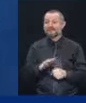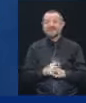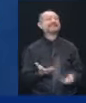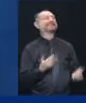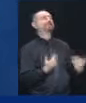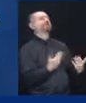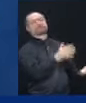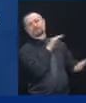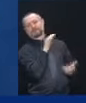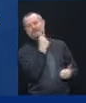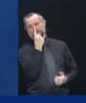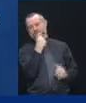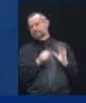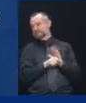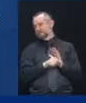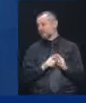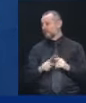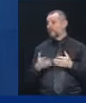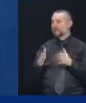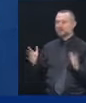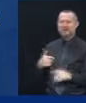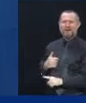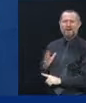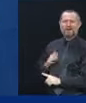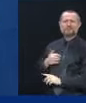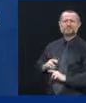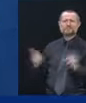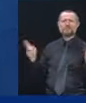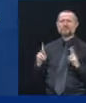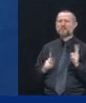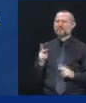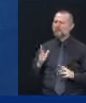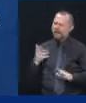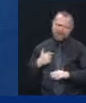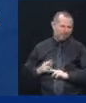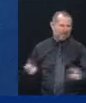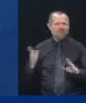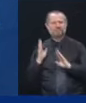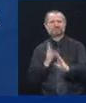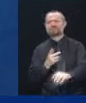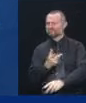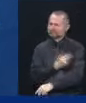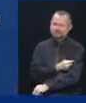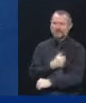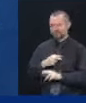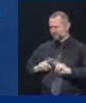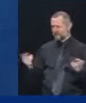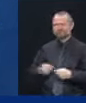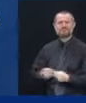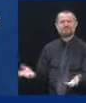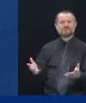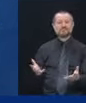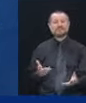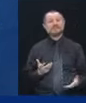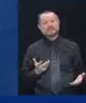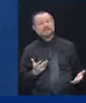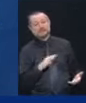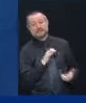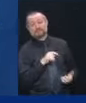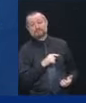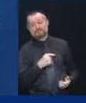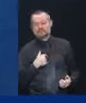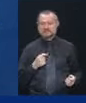more distributors than we have product on the shelves. That's the tension that we're